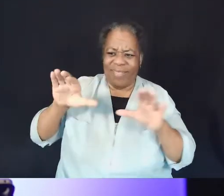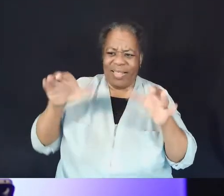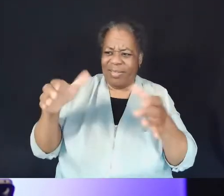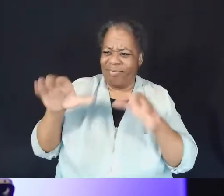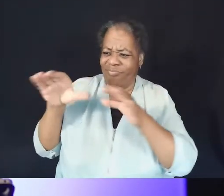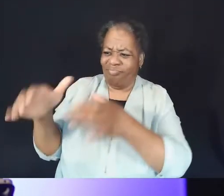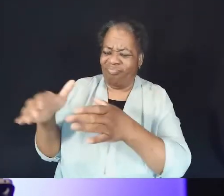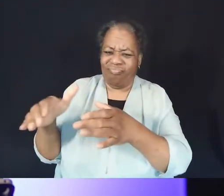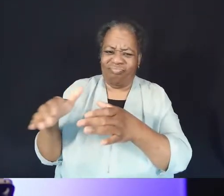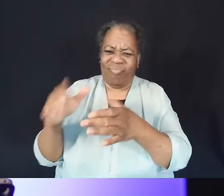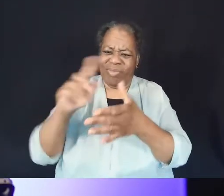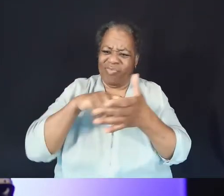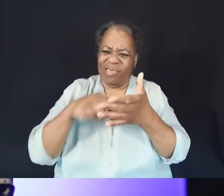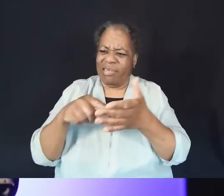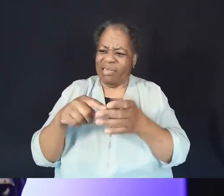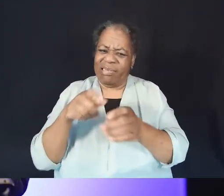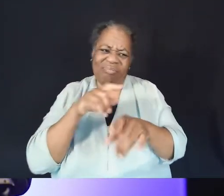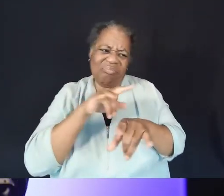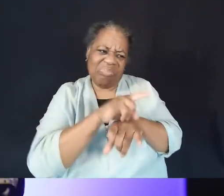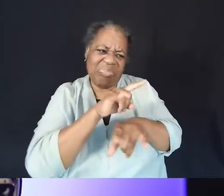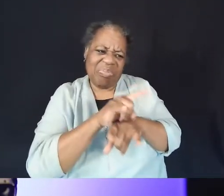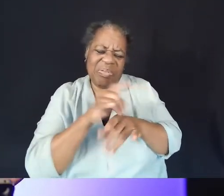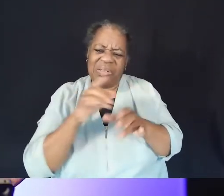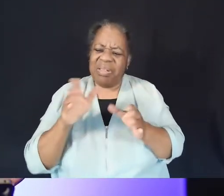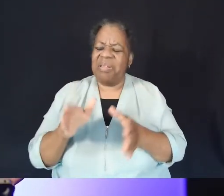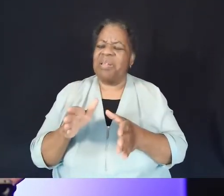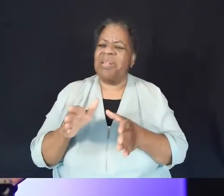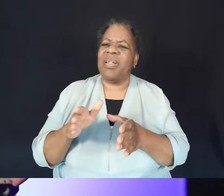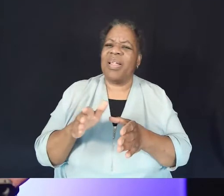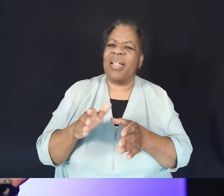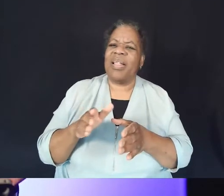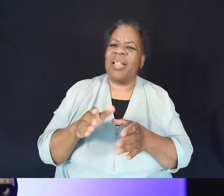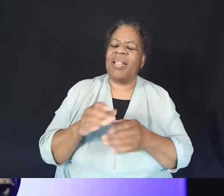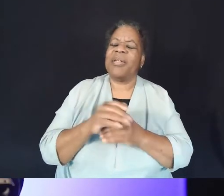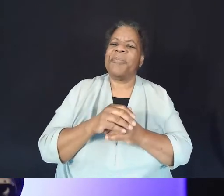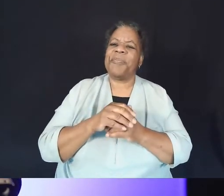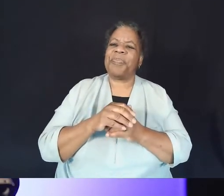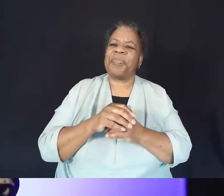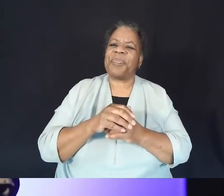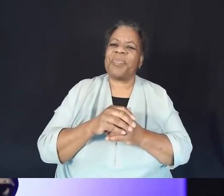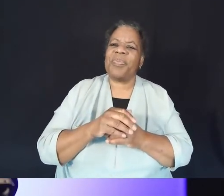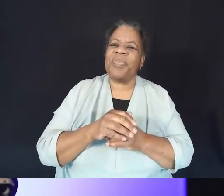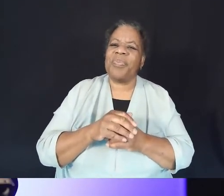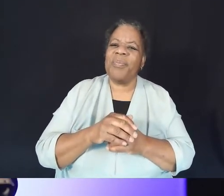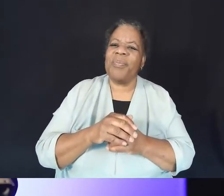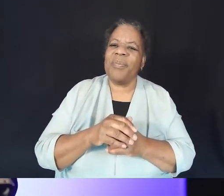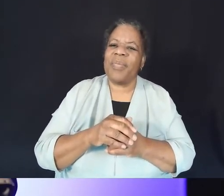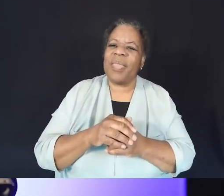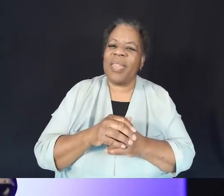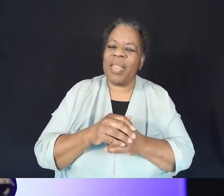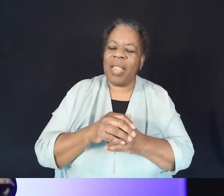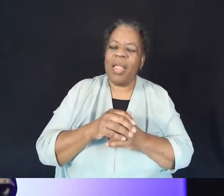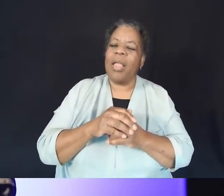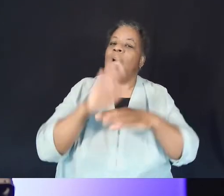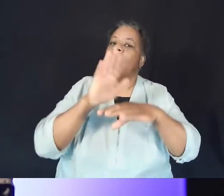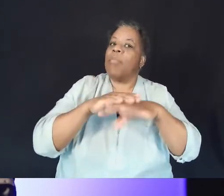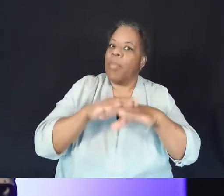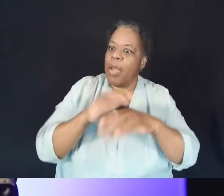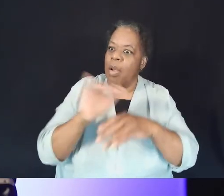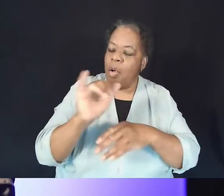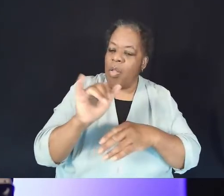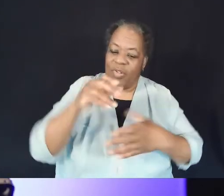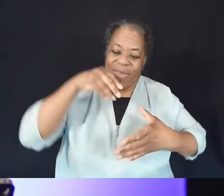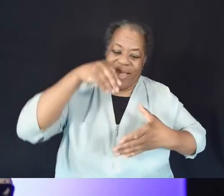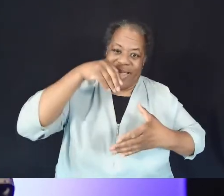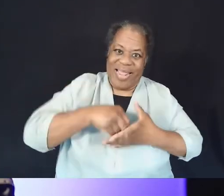Also, beware arguably the most dangerous of cynics, the one inside you. That voice